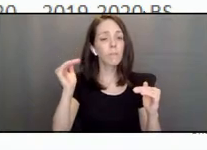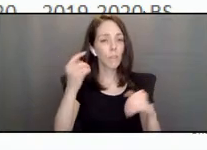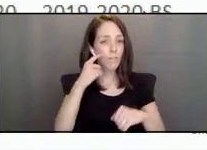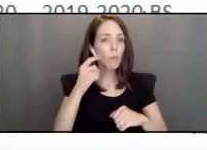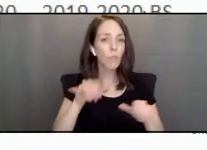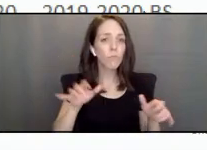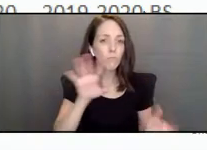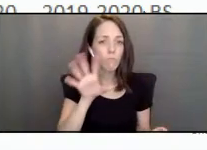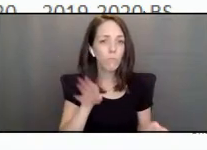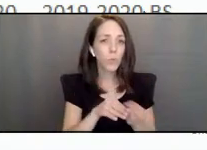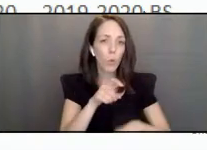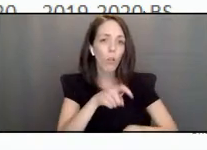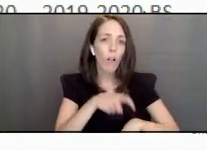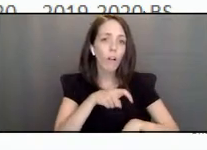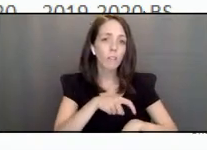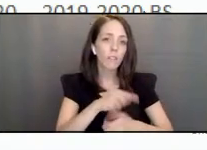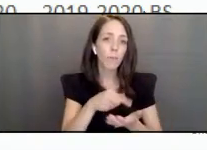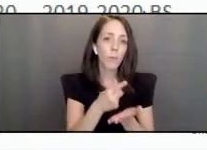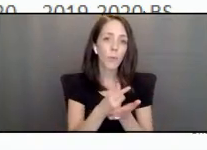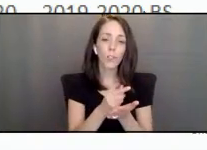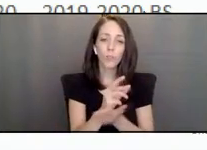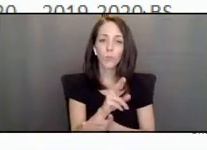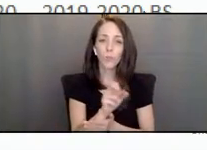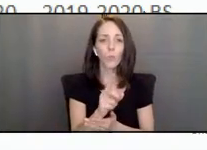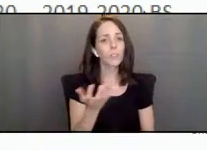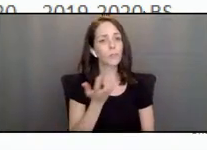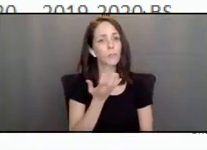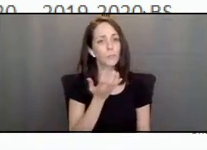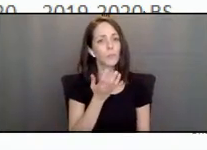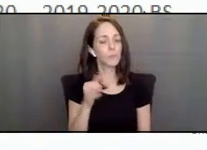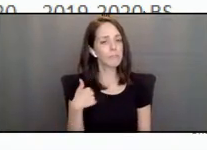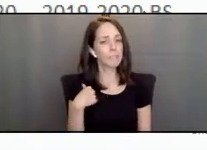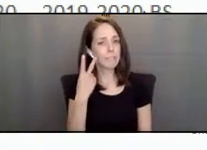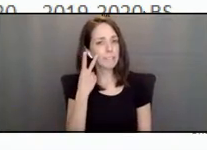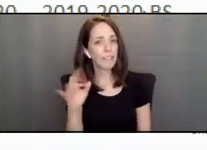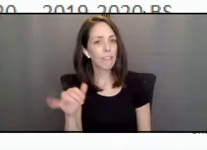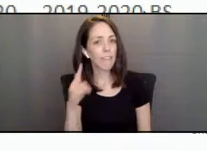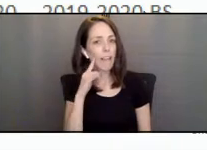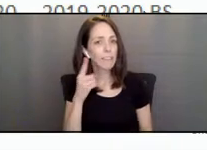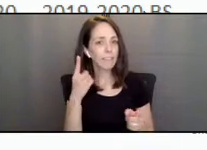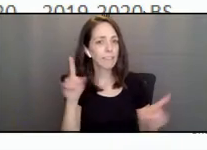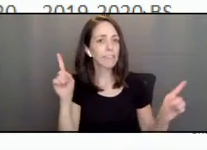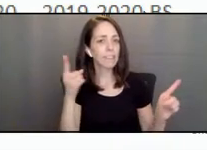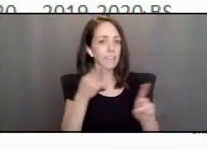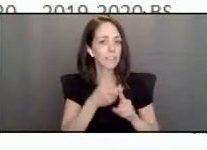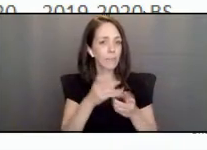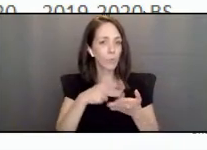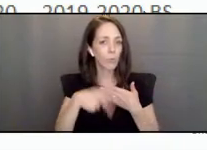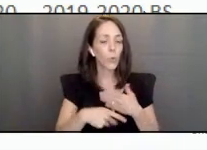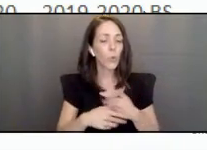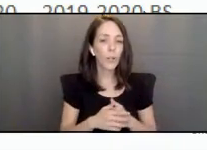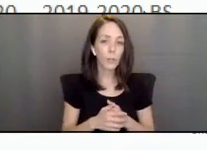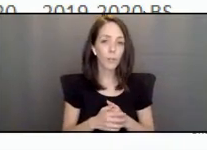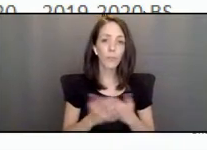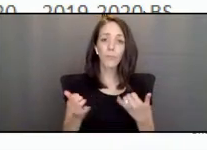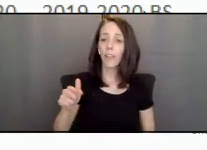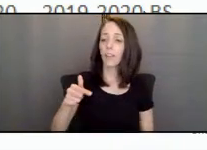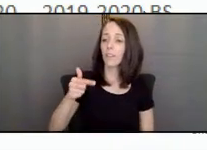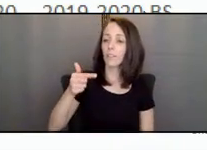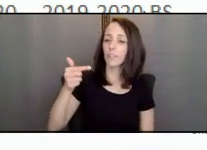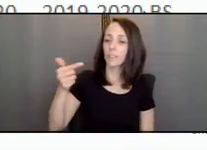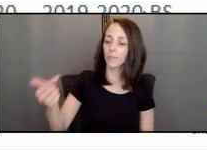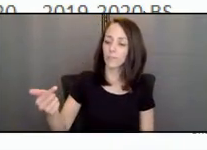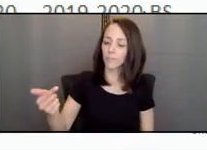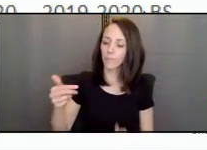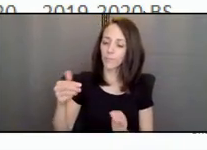rates overall. And we have seen that as a real success of this program. I'll now turn it over to Dr. Reifenstein.